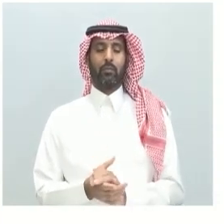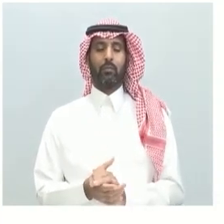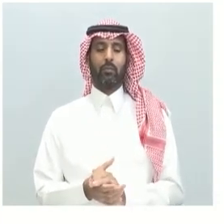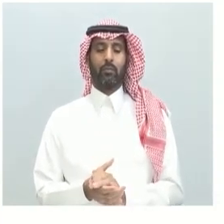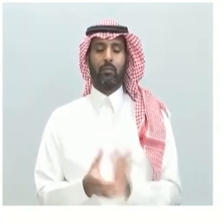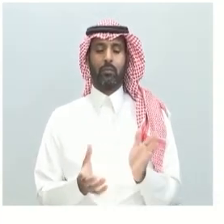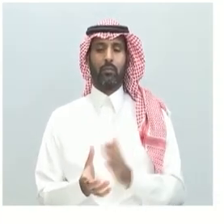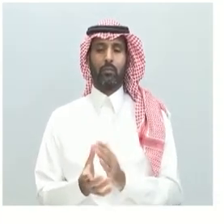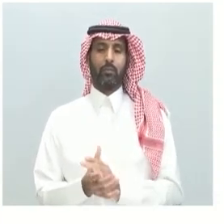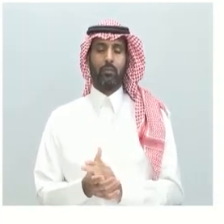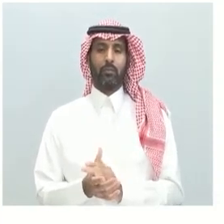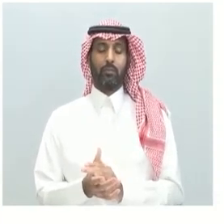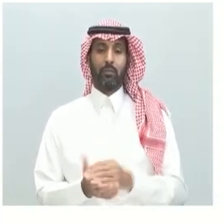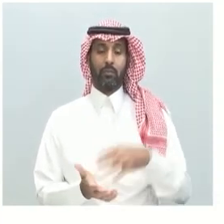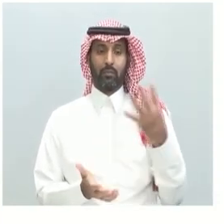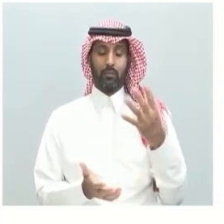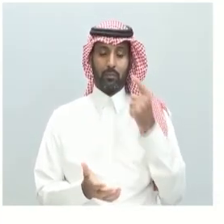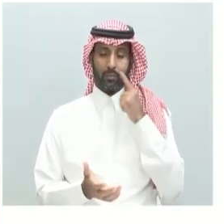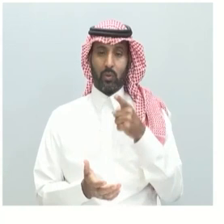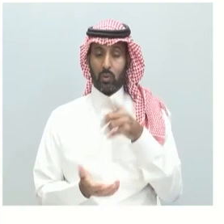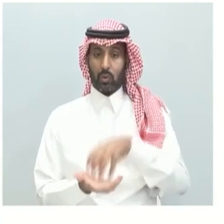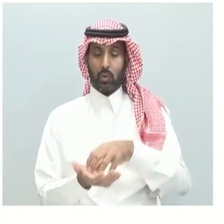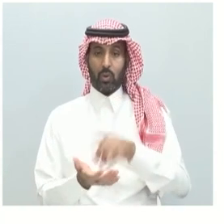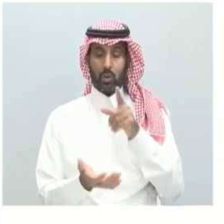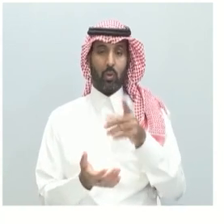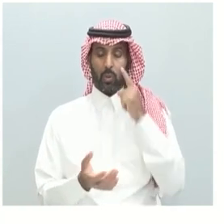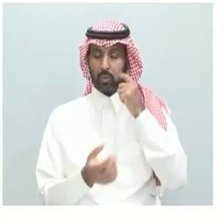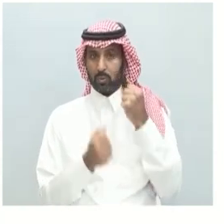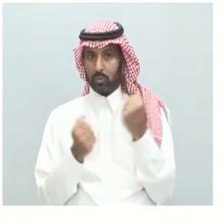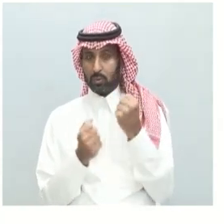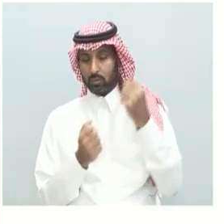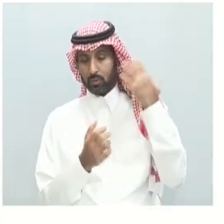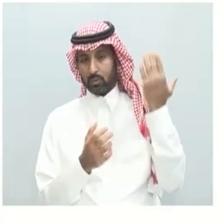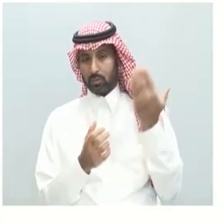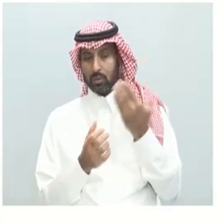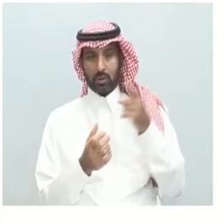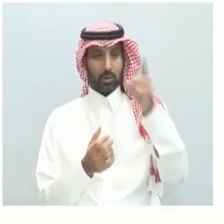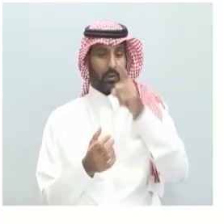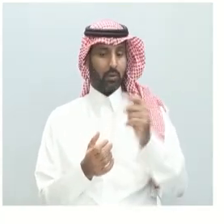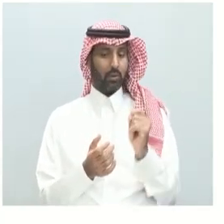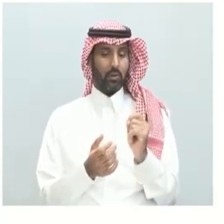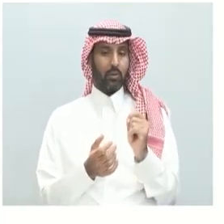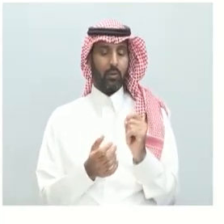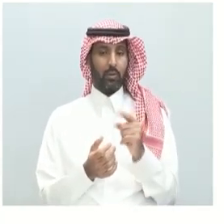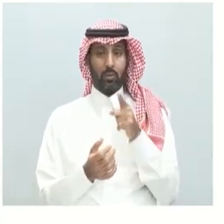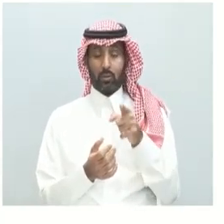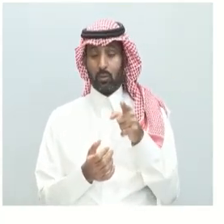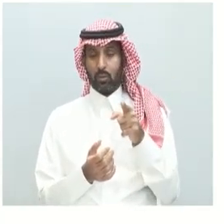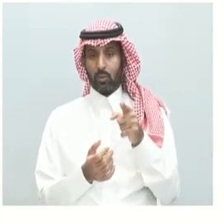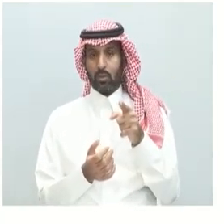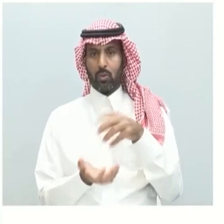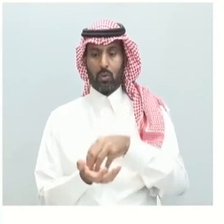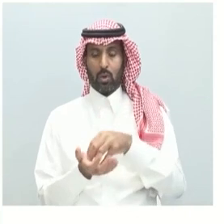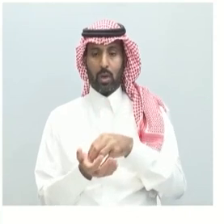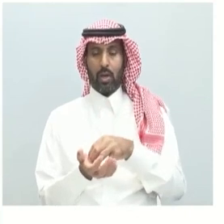the problem. Number four, in your country in winter. This is a question here. In your country in